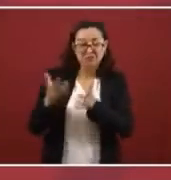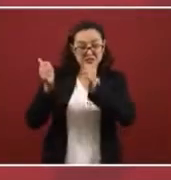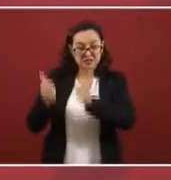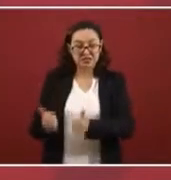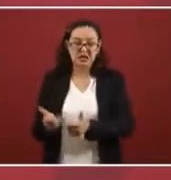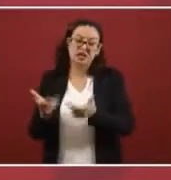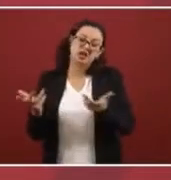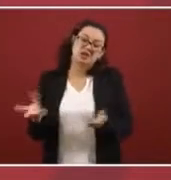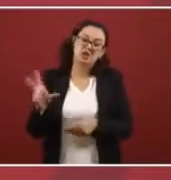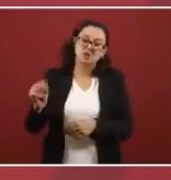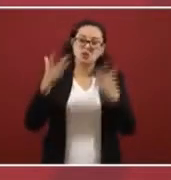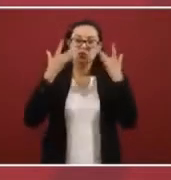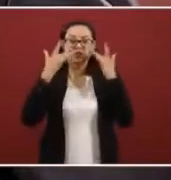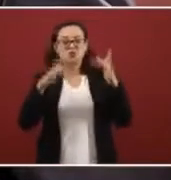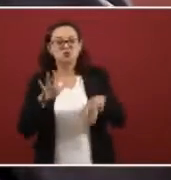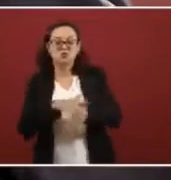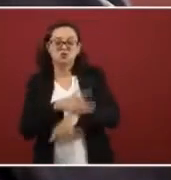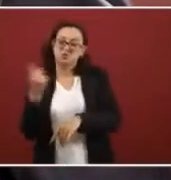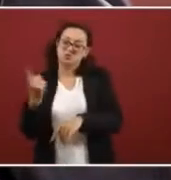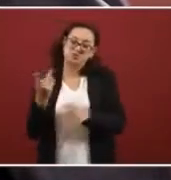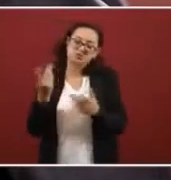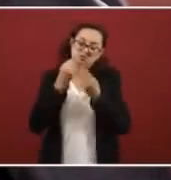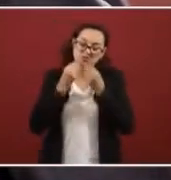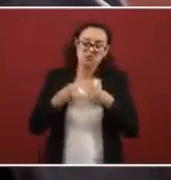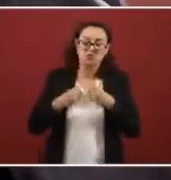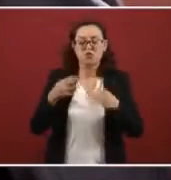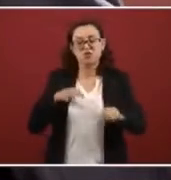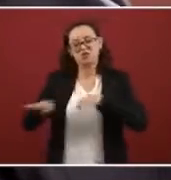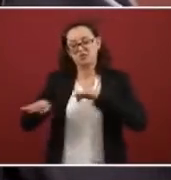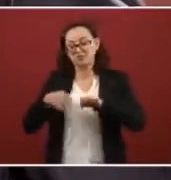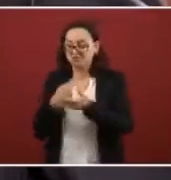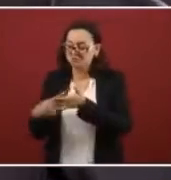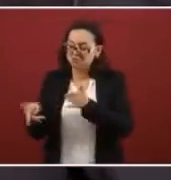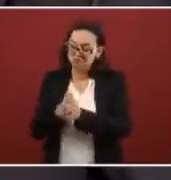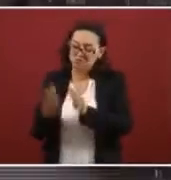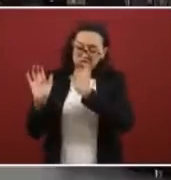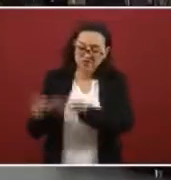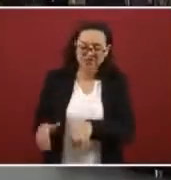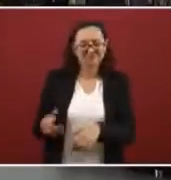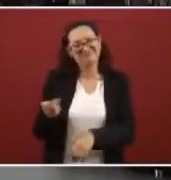Because you could say that this, that they live from that. No.